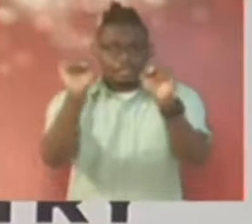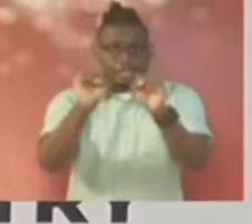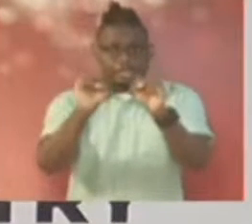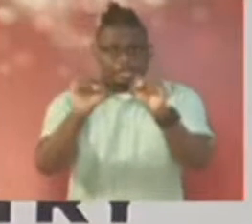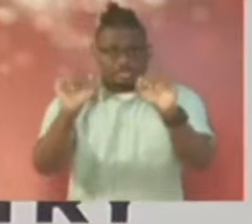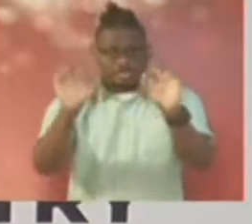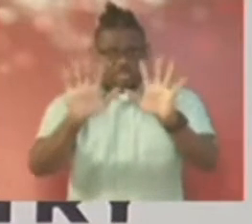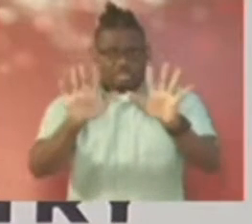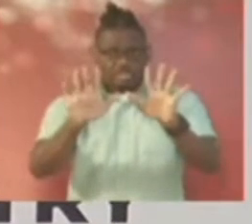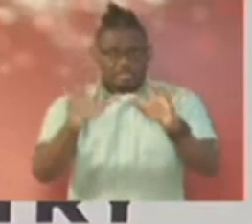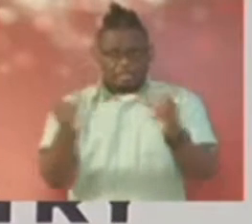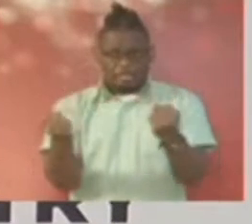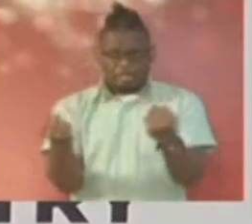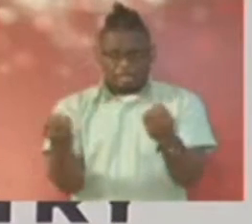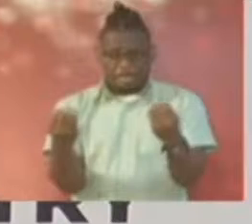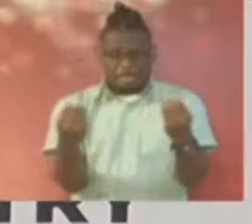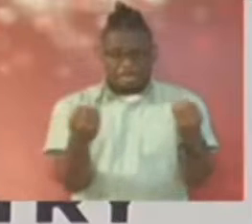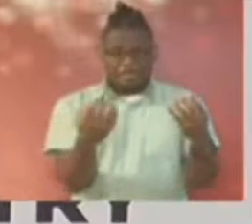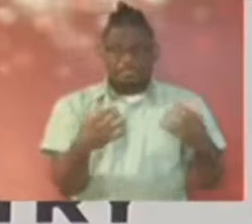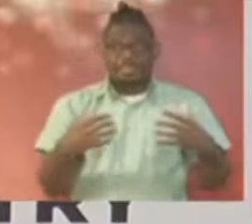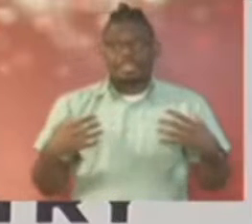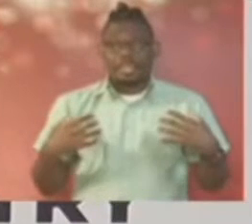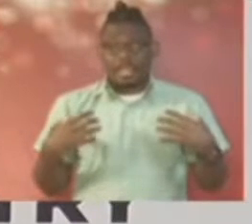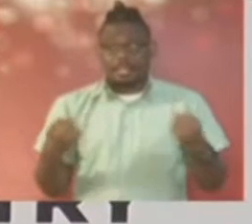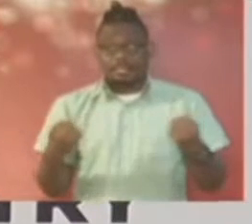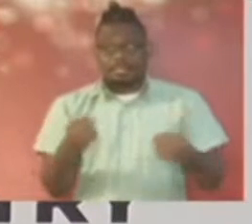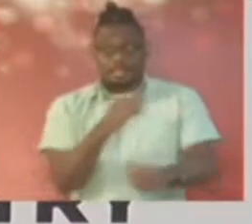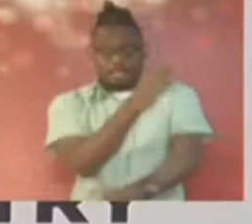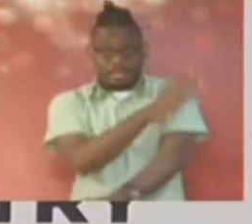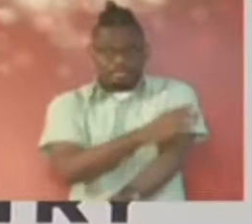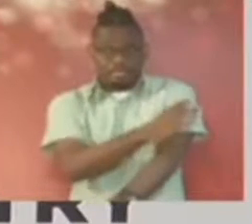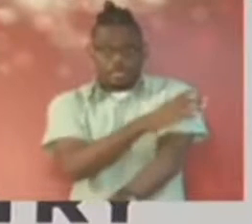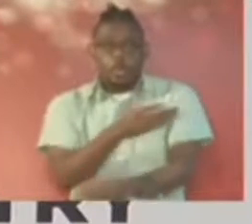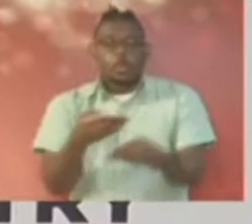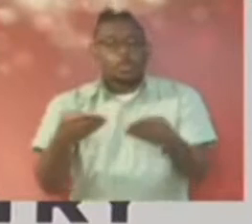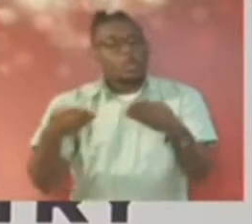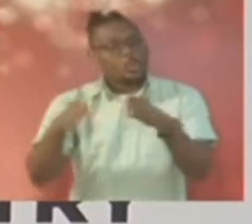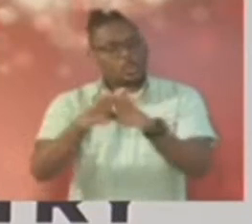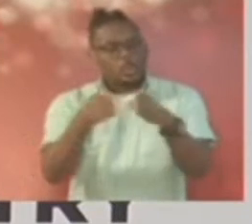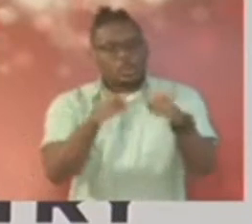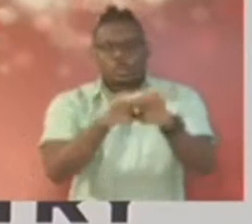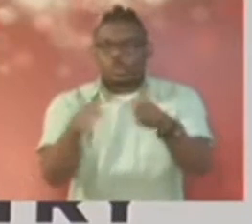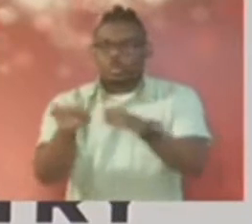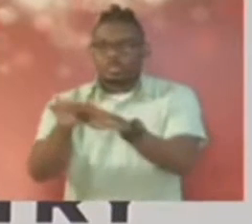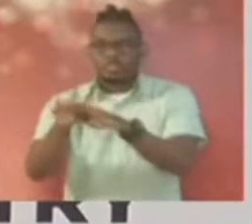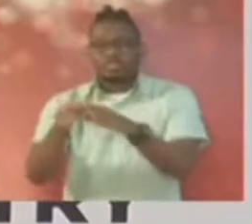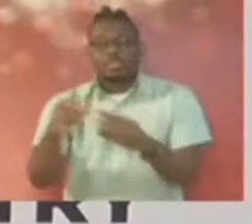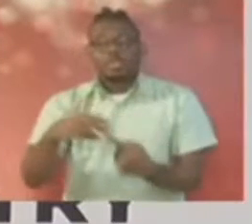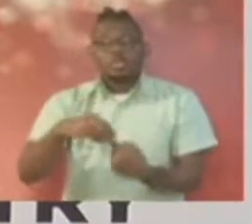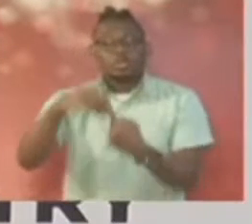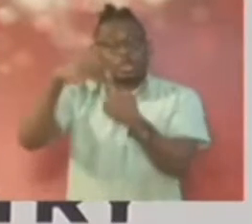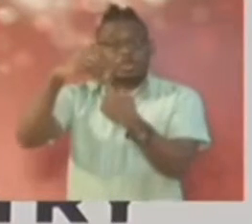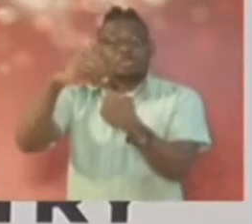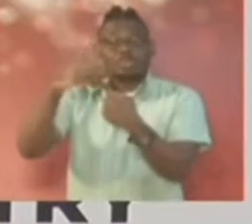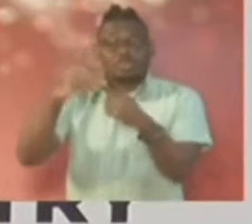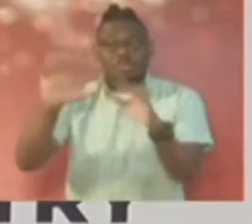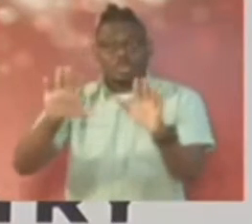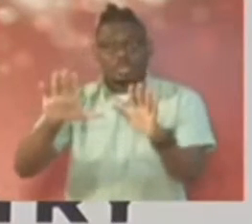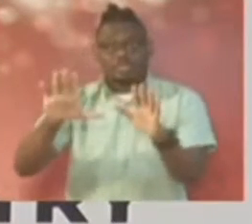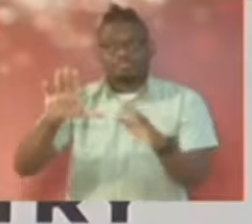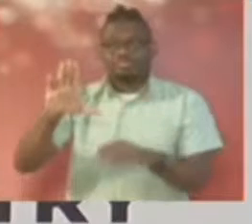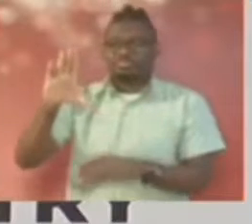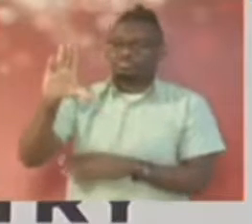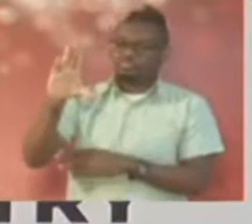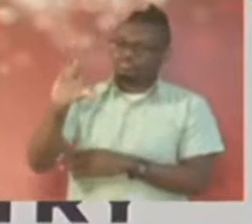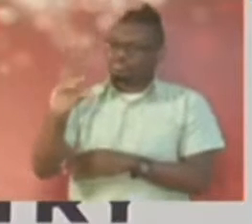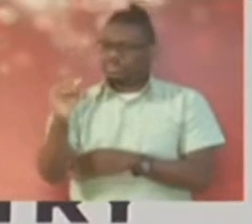health centers, the sites for persons to get swabs are closed. And we find, especially on a Sunday, a lot of the turnout for persons are lower. The only sites